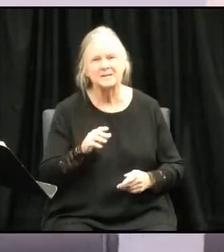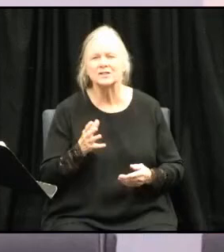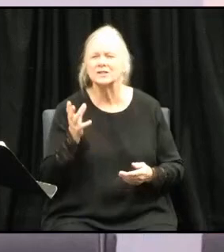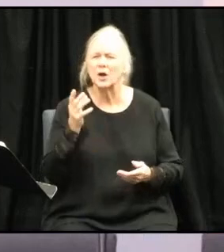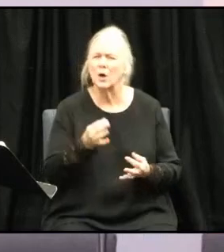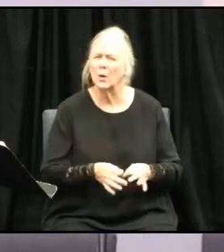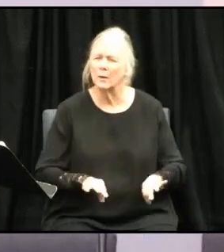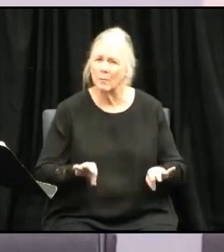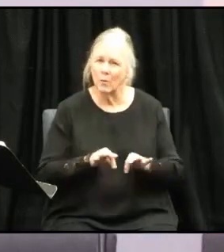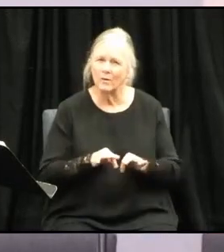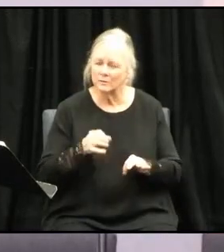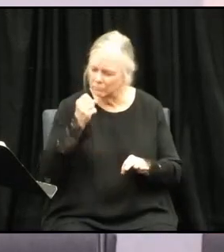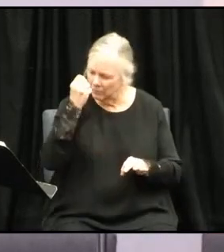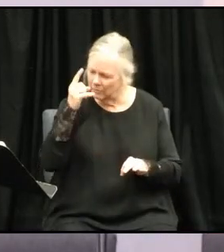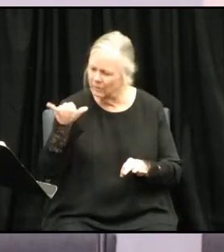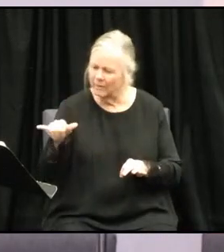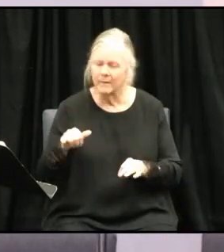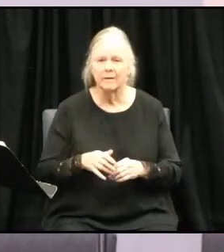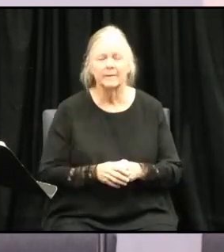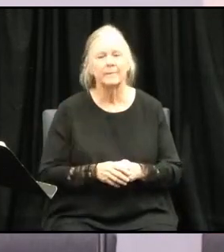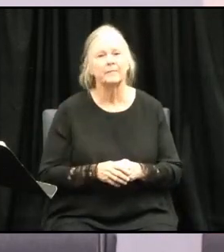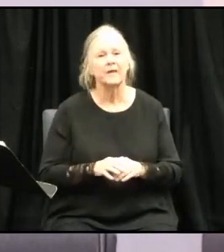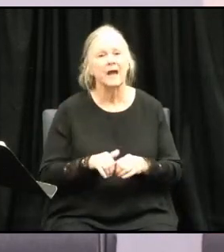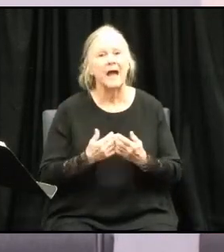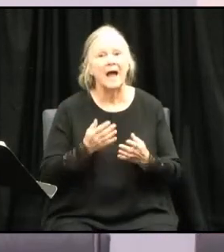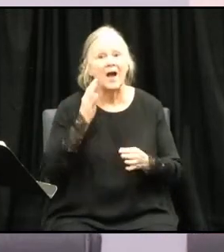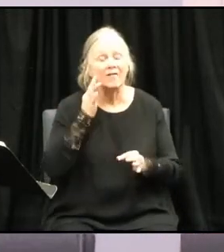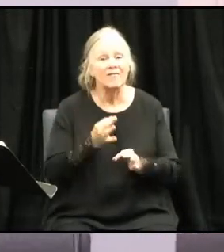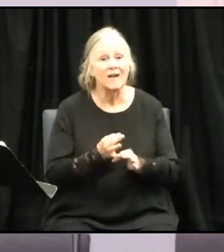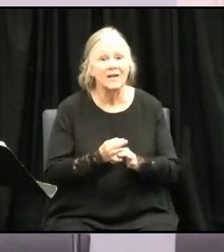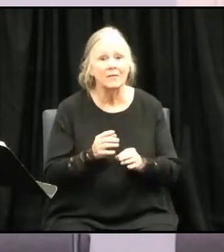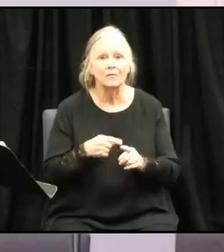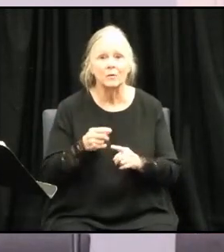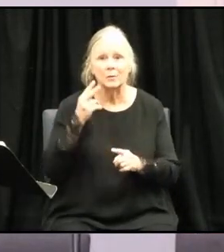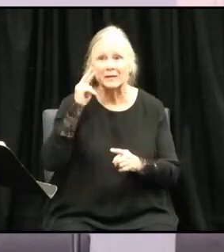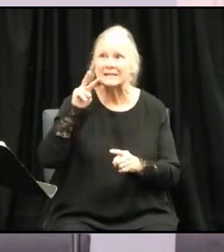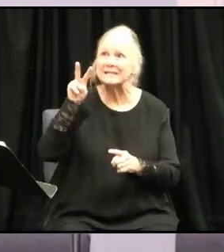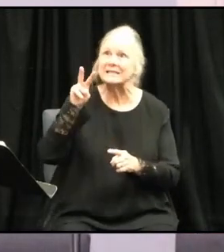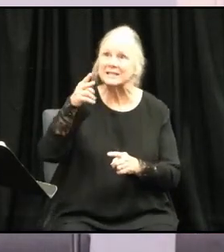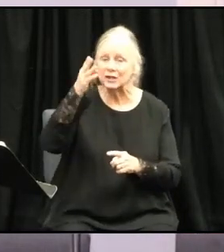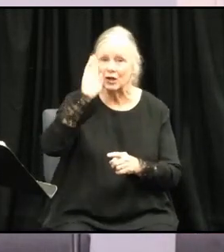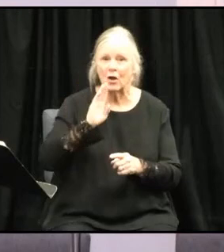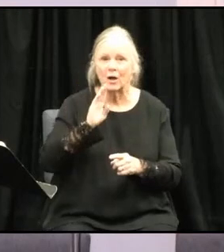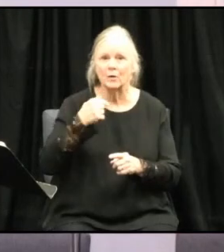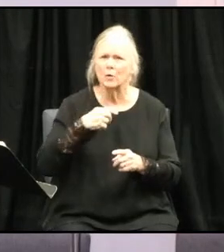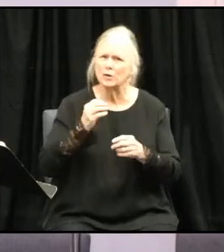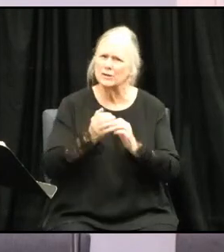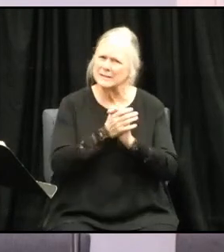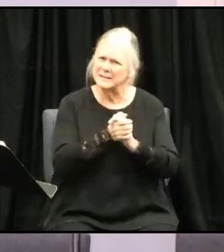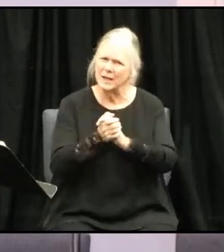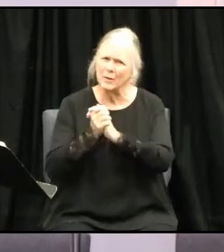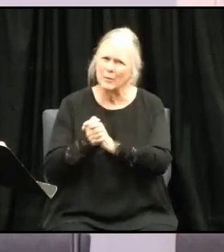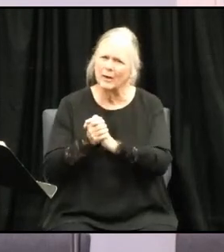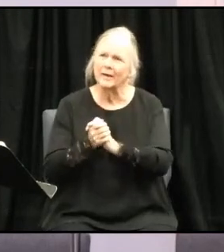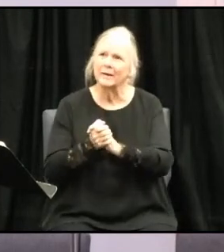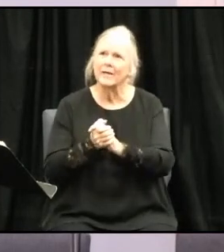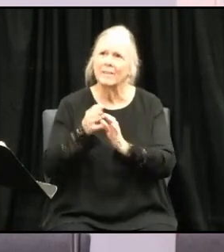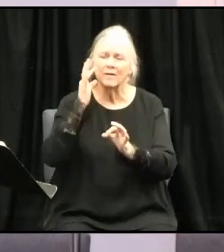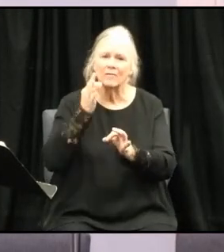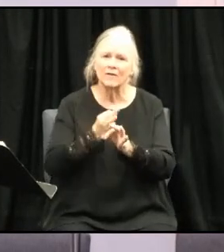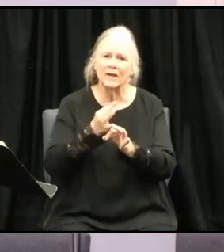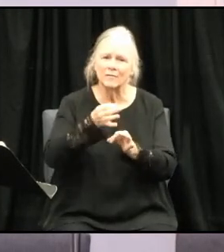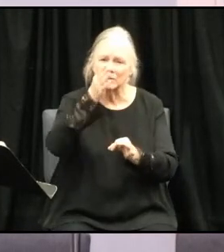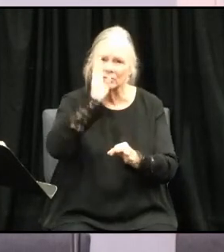How faithful, when we say God is faithful, and we're celebrating the faithfulness of God in Jesus Christ, how